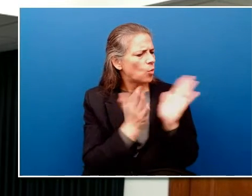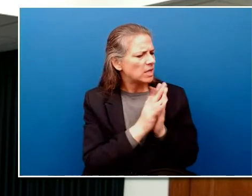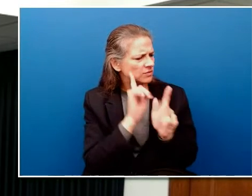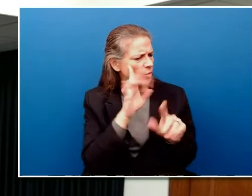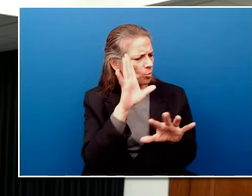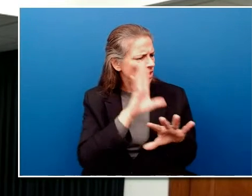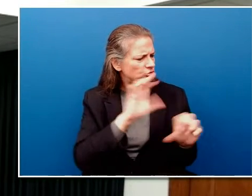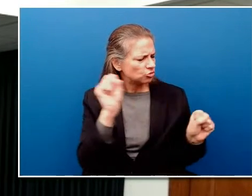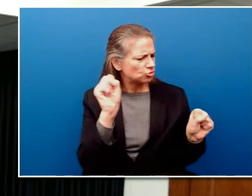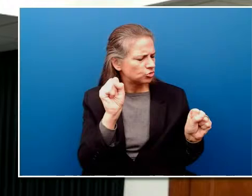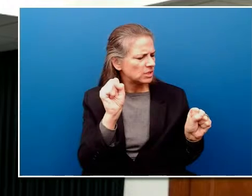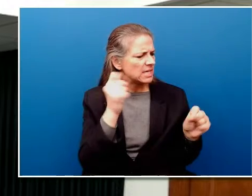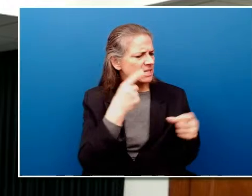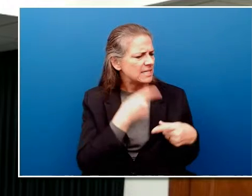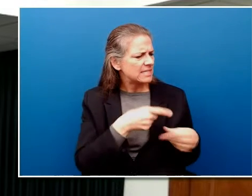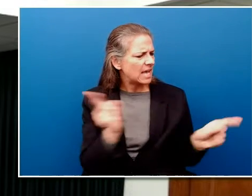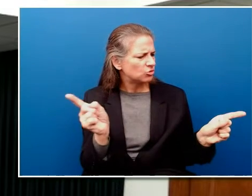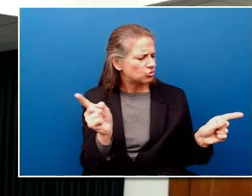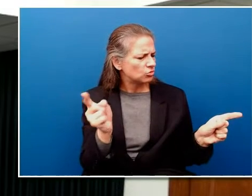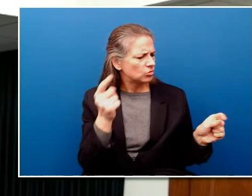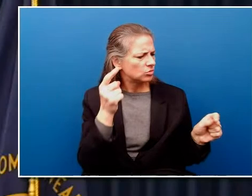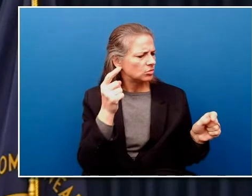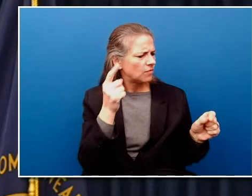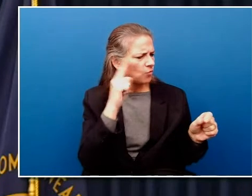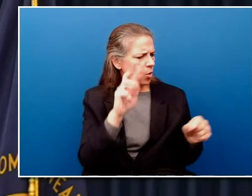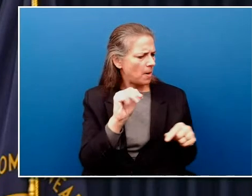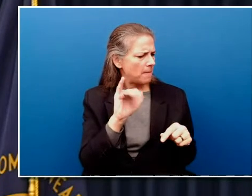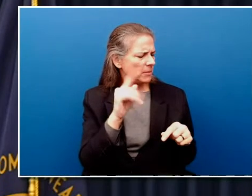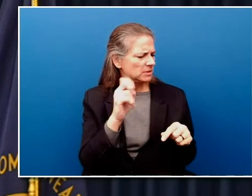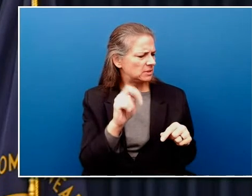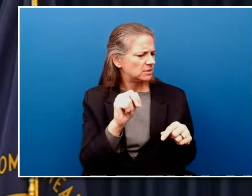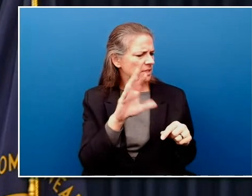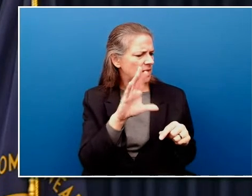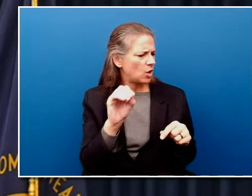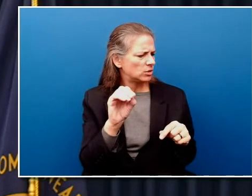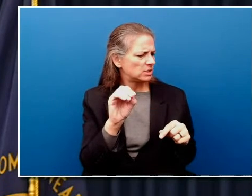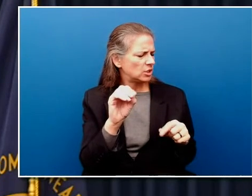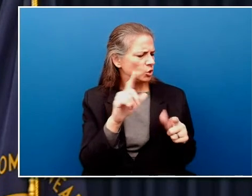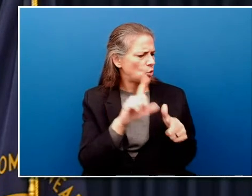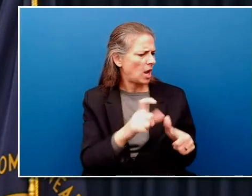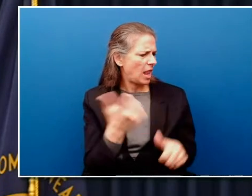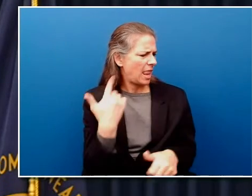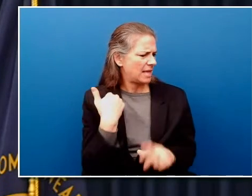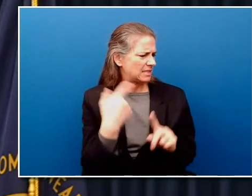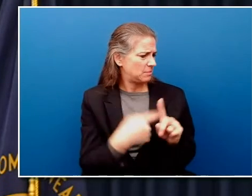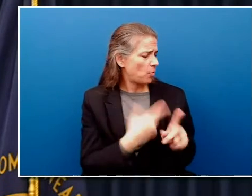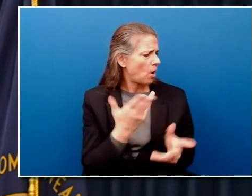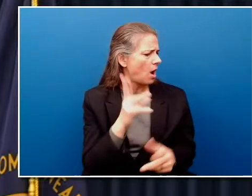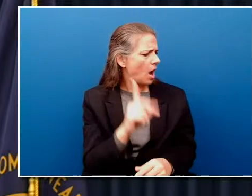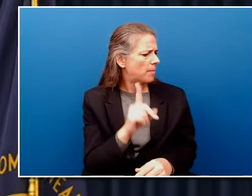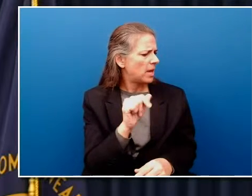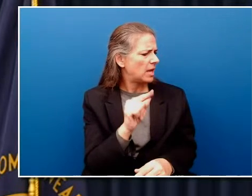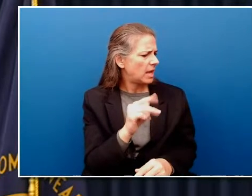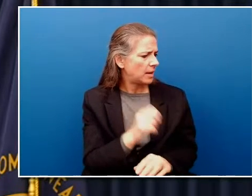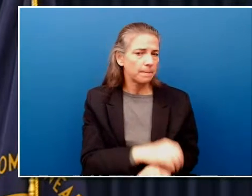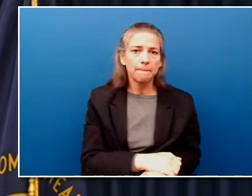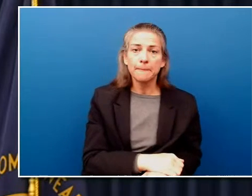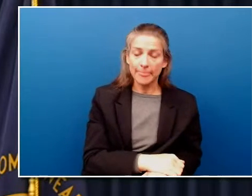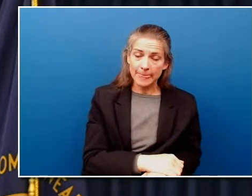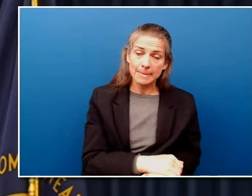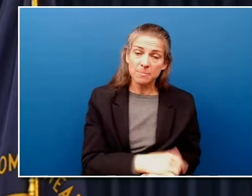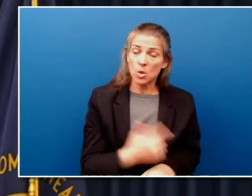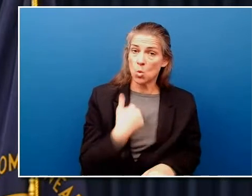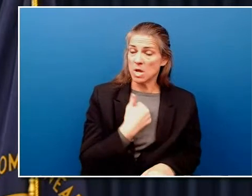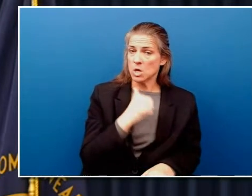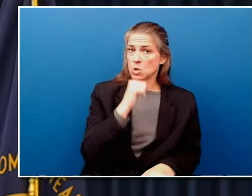disaster declaration for the Milton County tornado last month? Do we have an update status on that? We don't